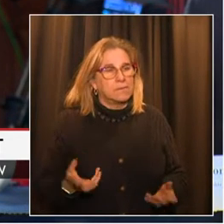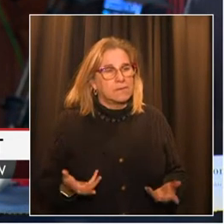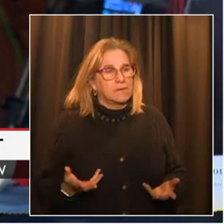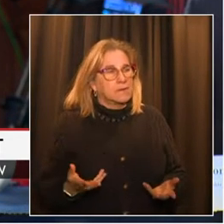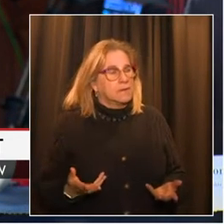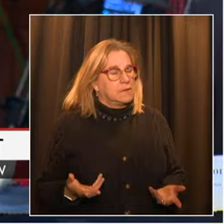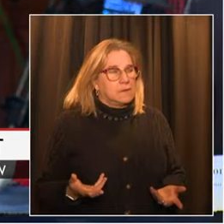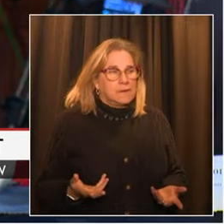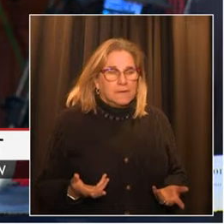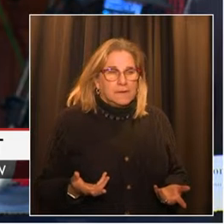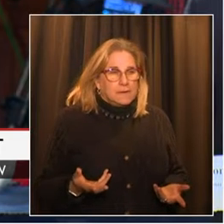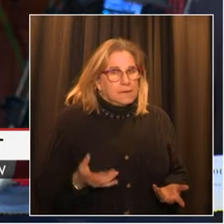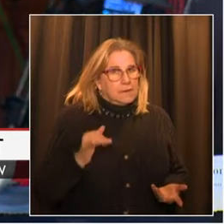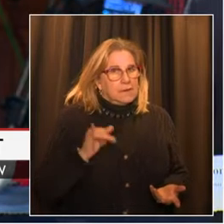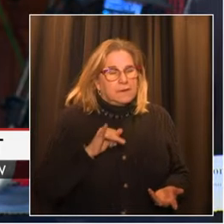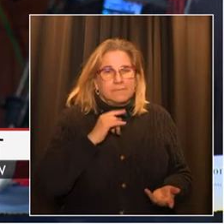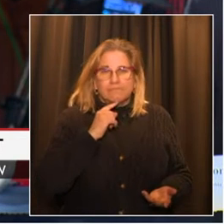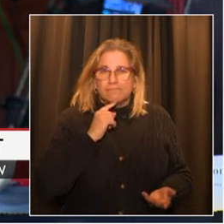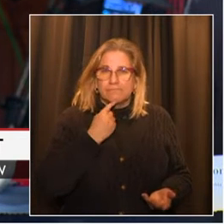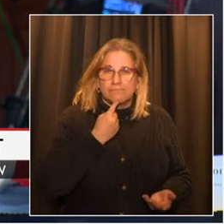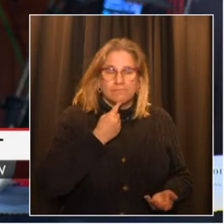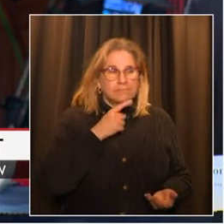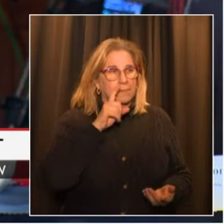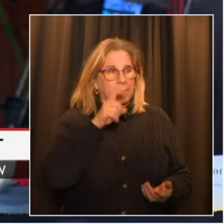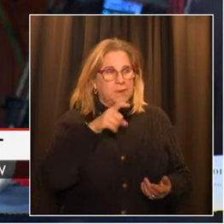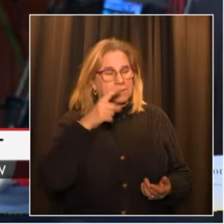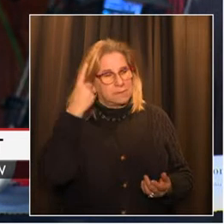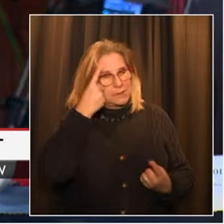and look forward to working with you on that.